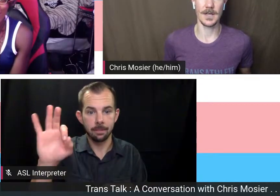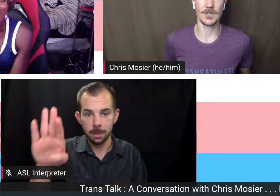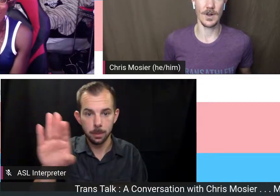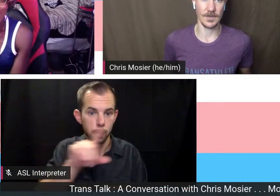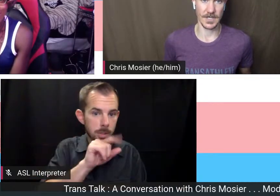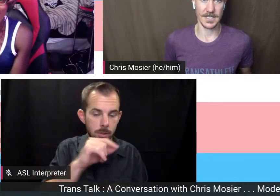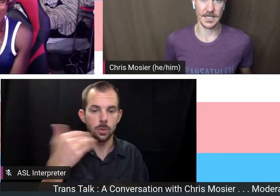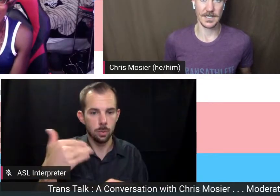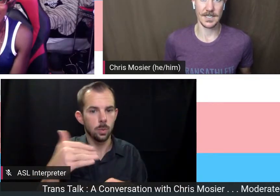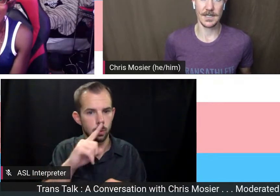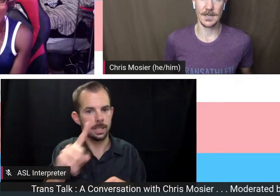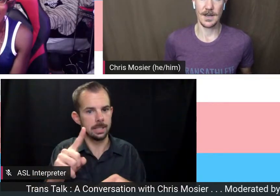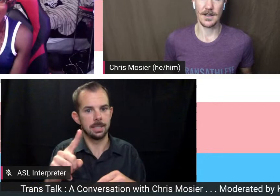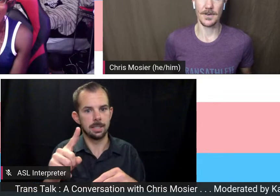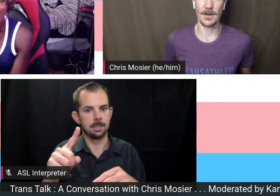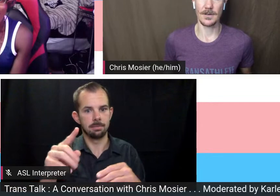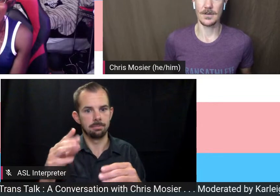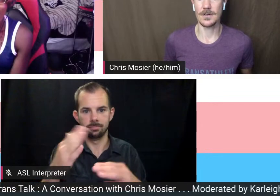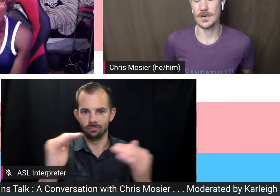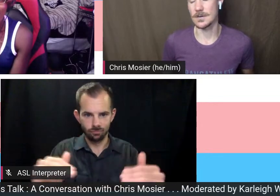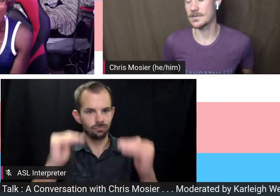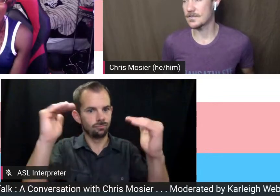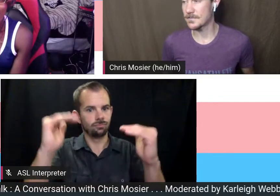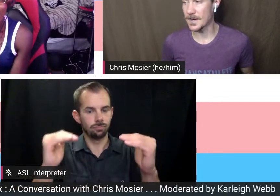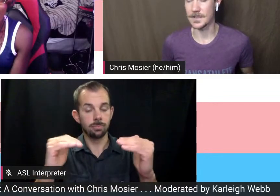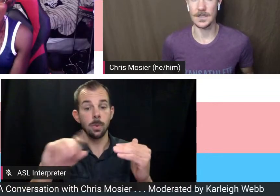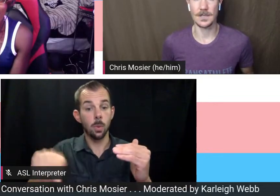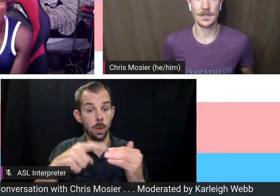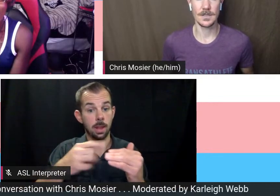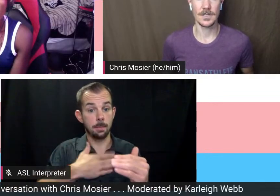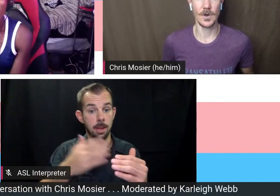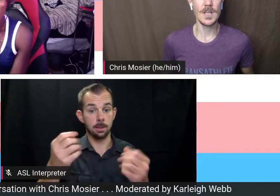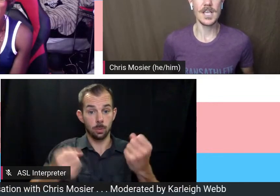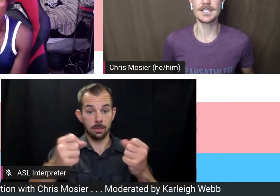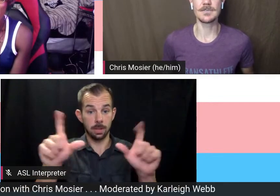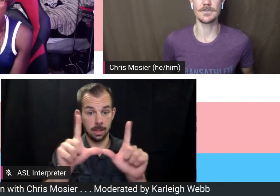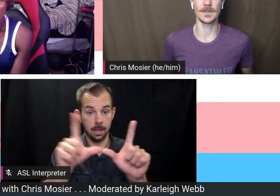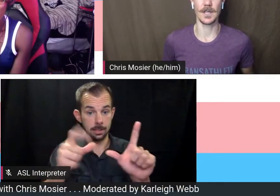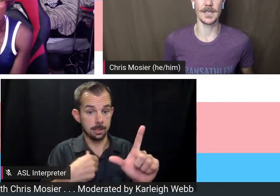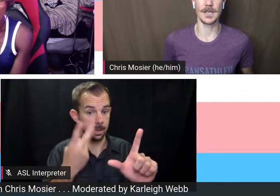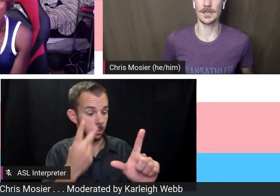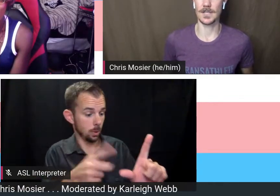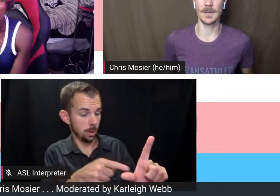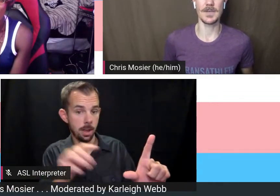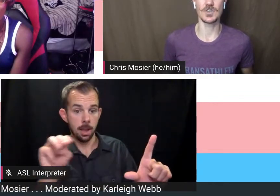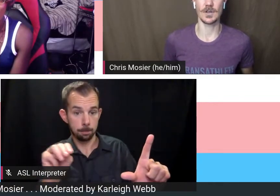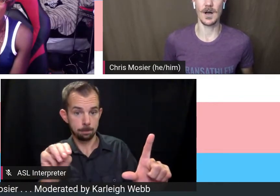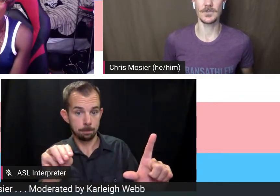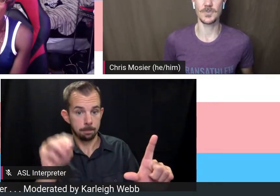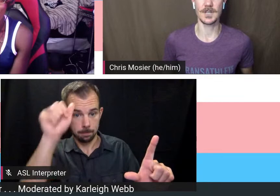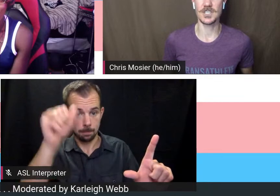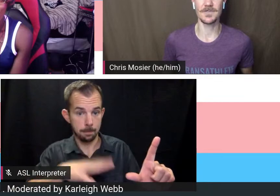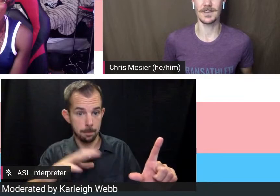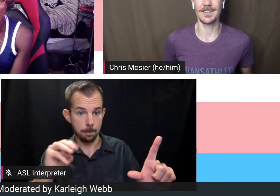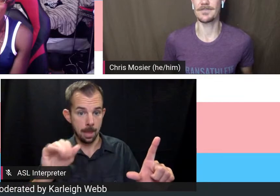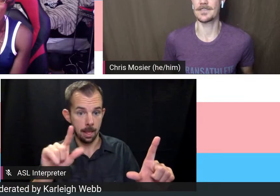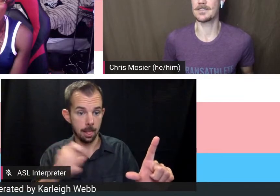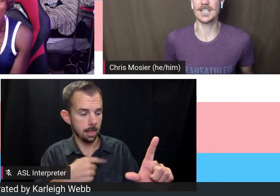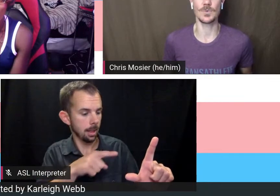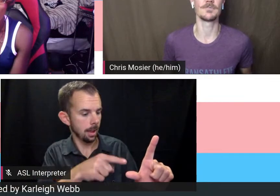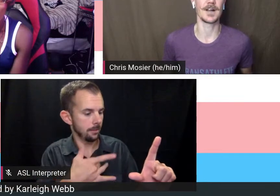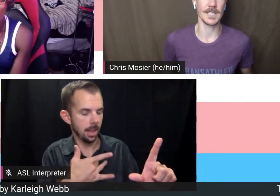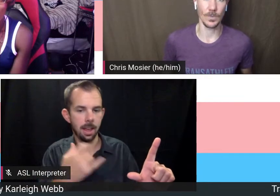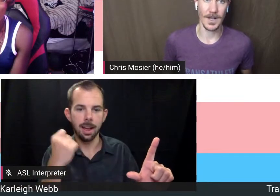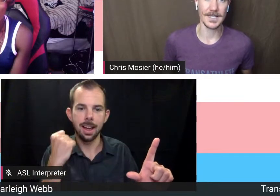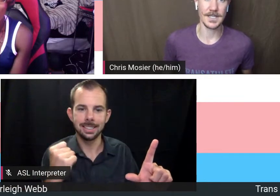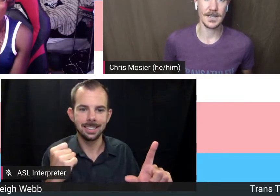on my driver's license, I thought, oh, finally. You know, it didn't feel like a major accomplishment. It just felt like